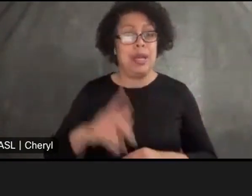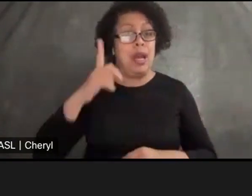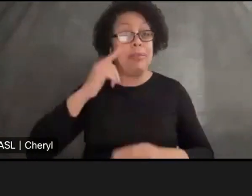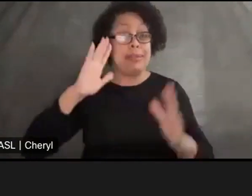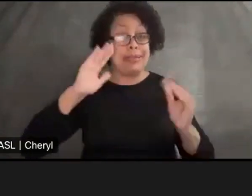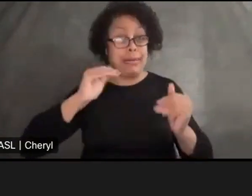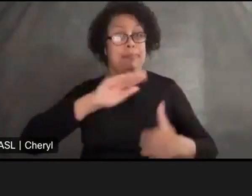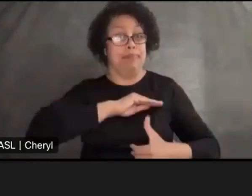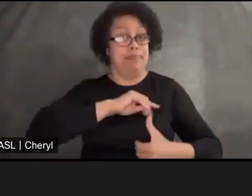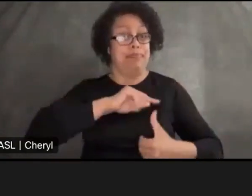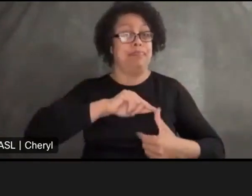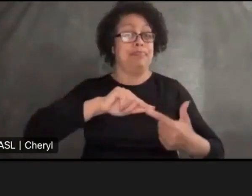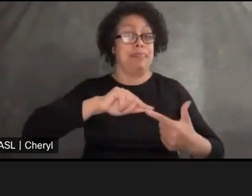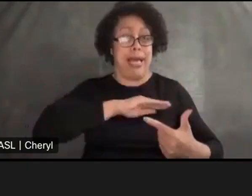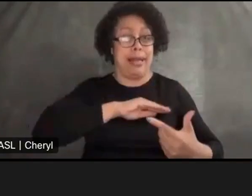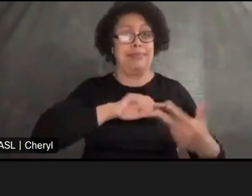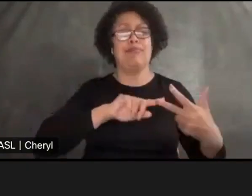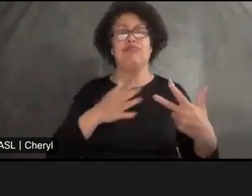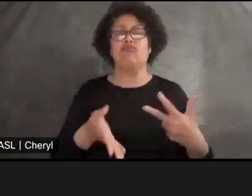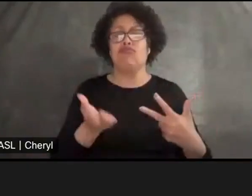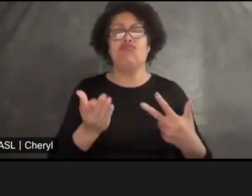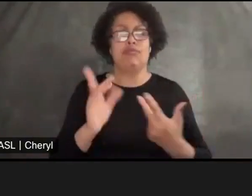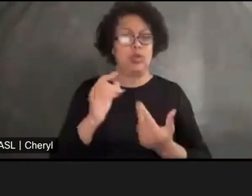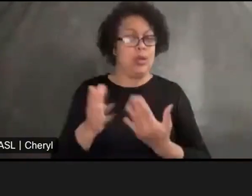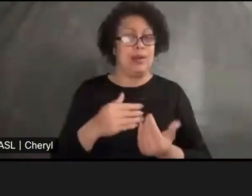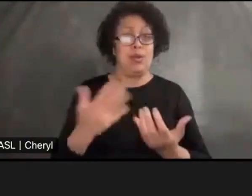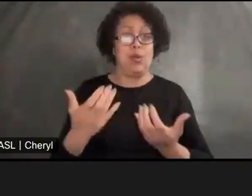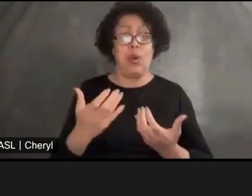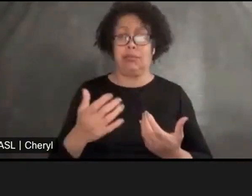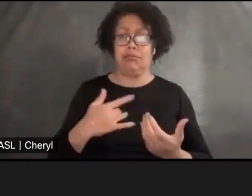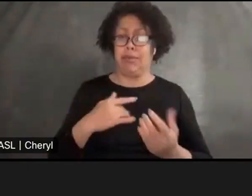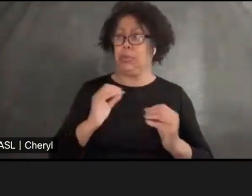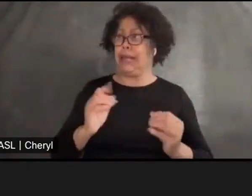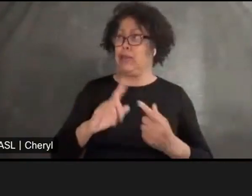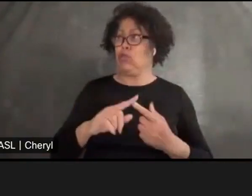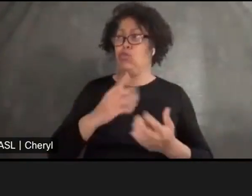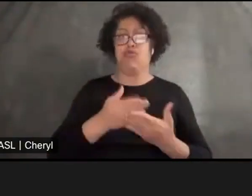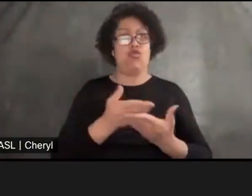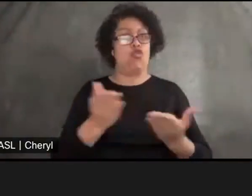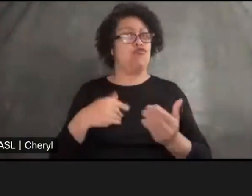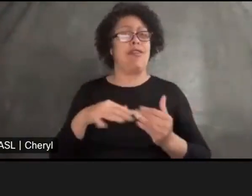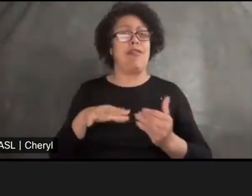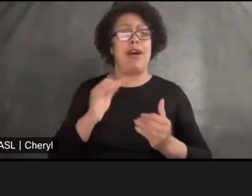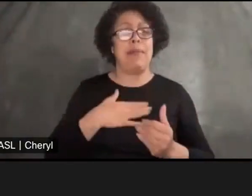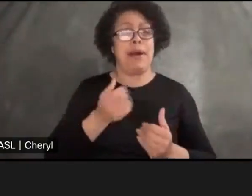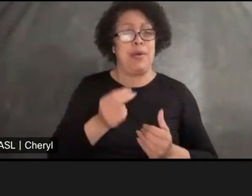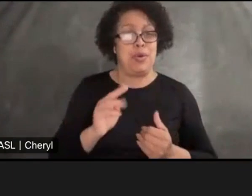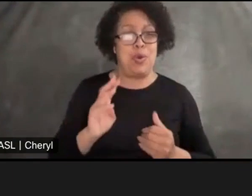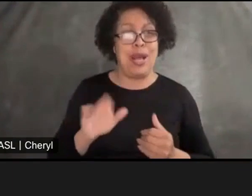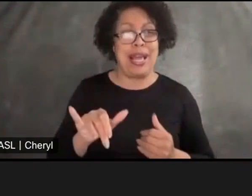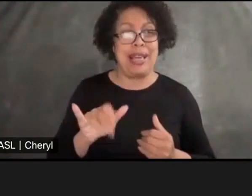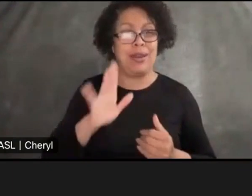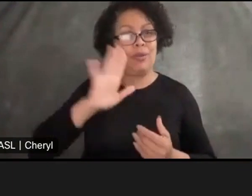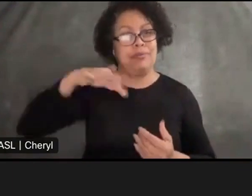fulfilled. Well grounded, she has nothing to prove and finds her own way, a way that contributes to the good of the whole.